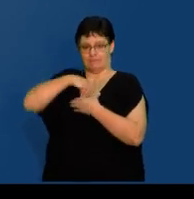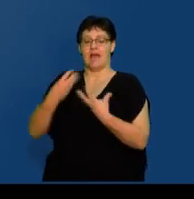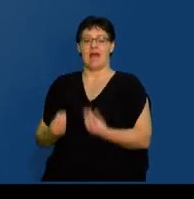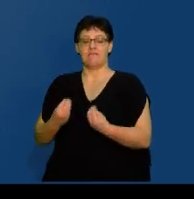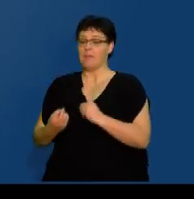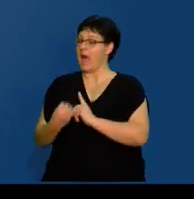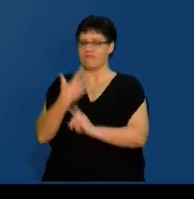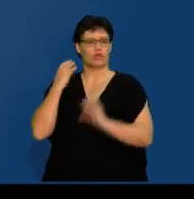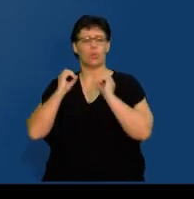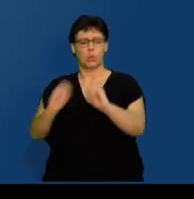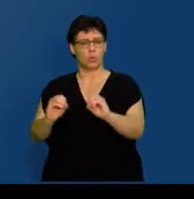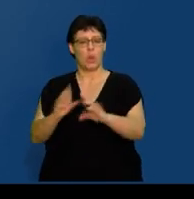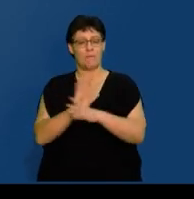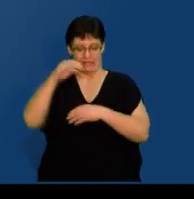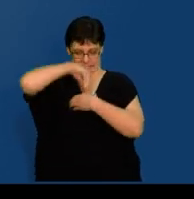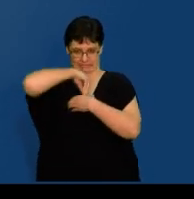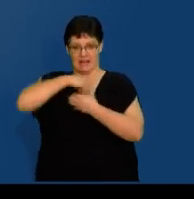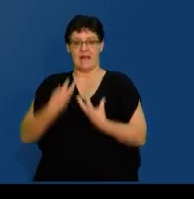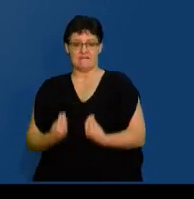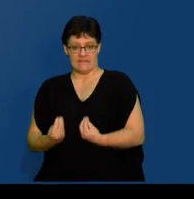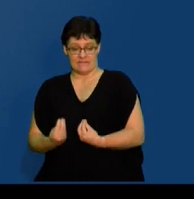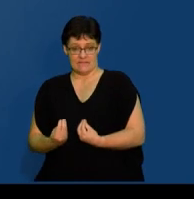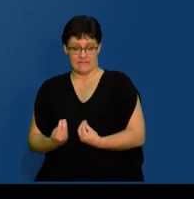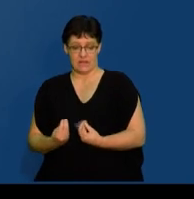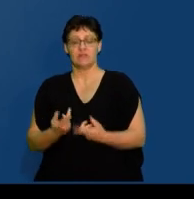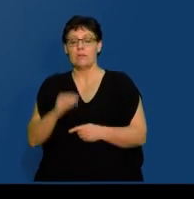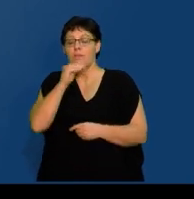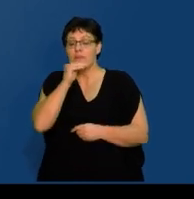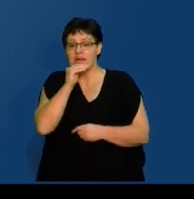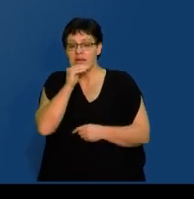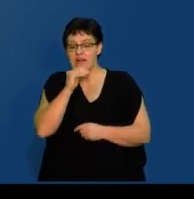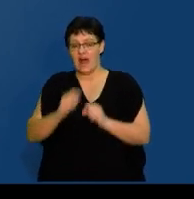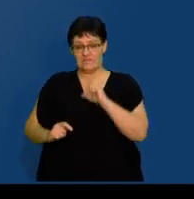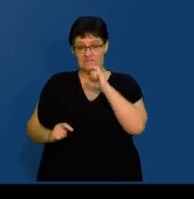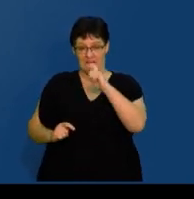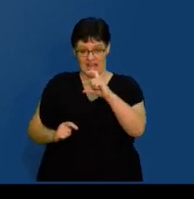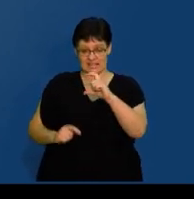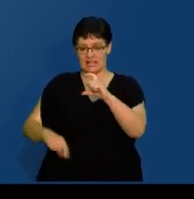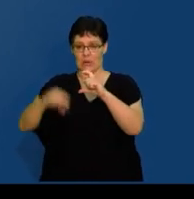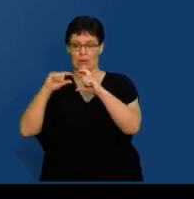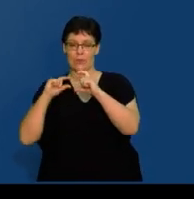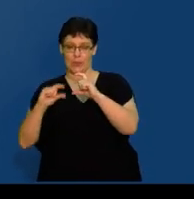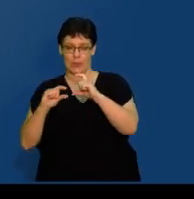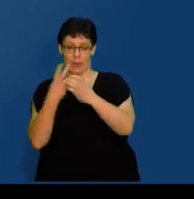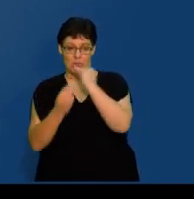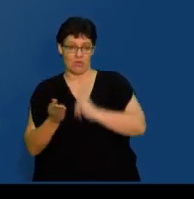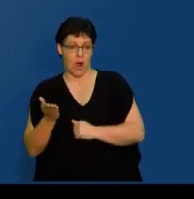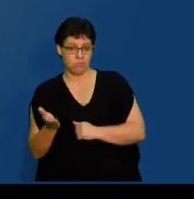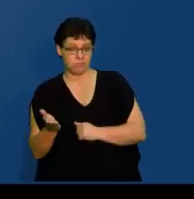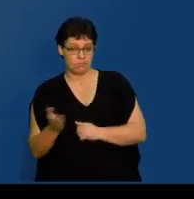not affected, but she is a carrier, meaning that she has the dominant allele and recessive